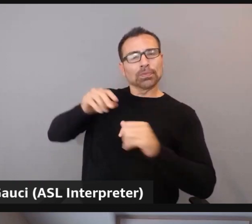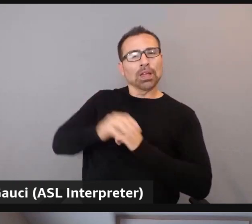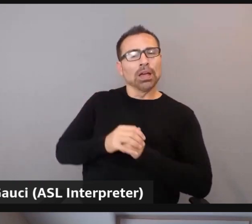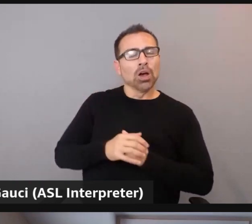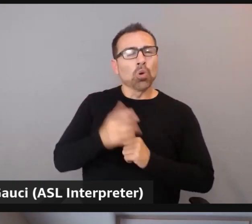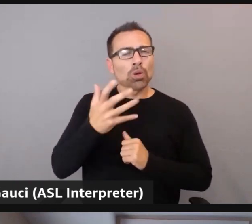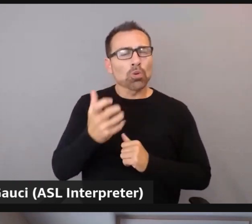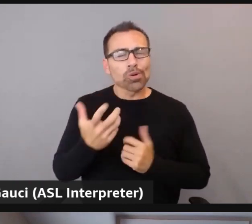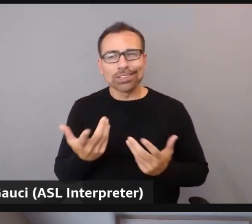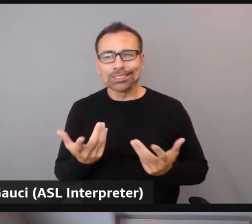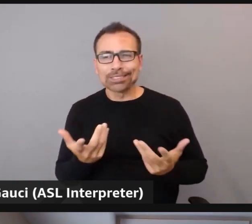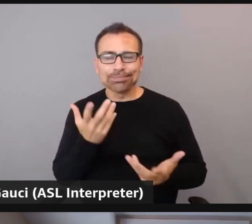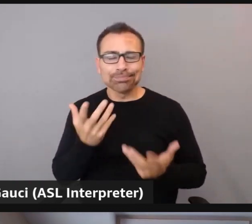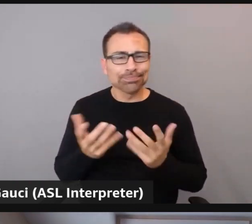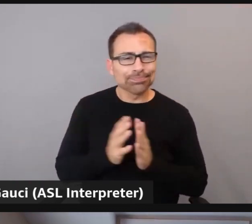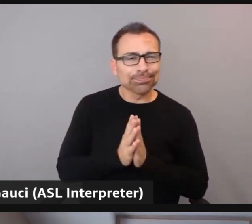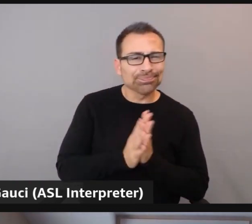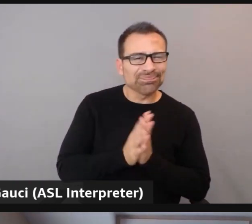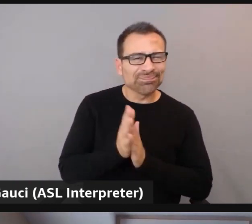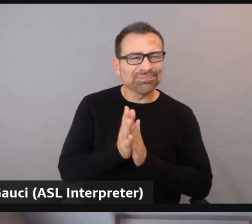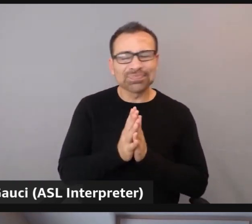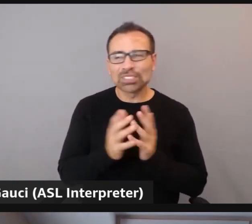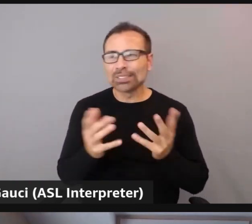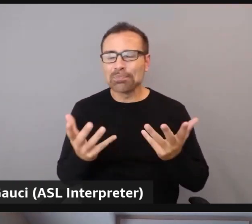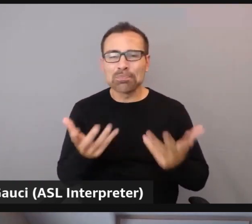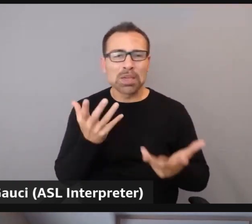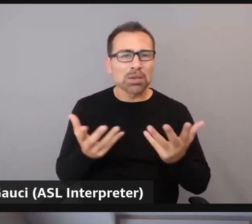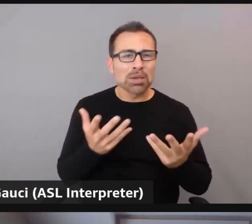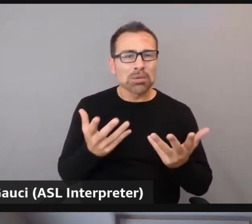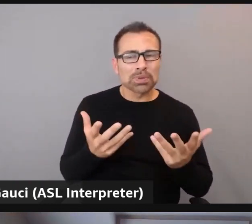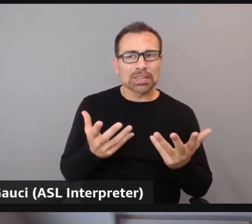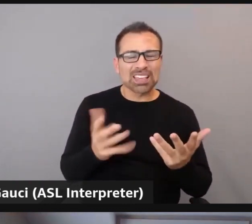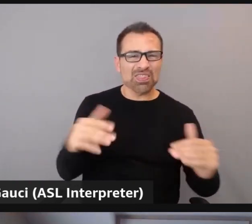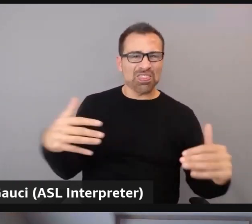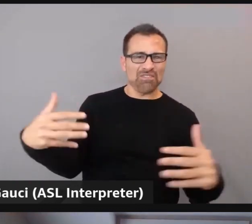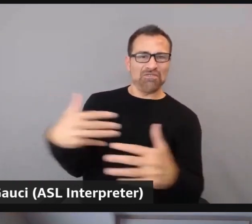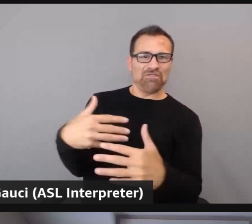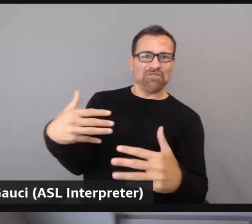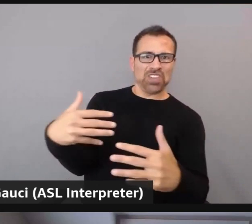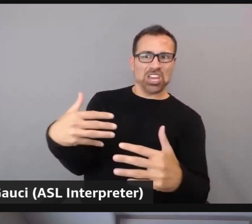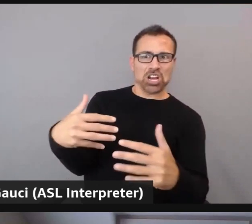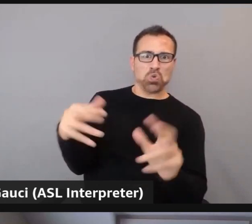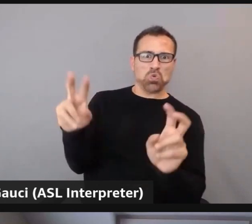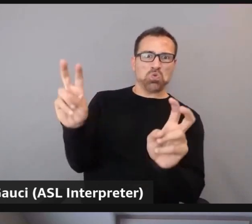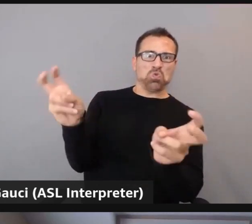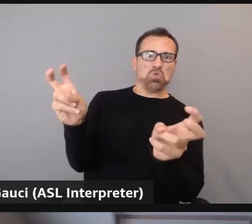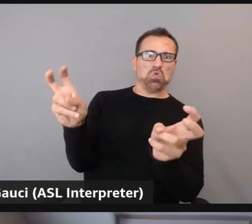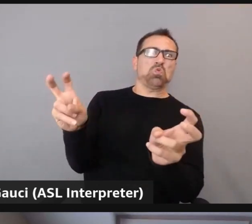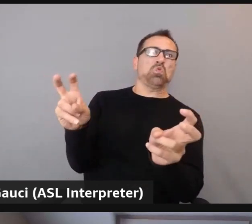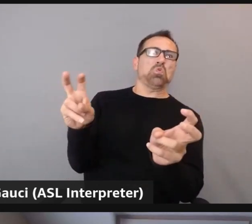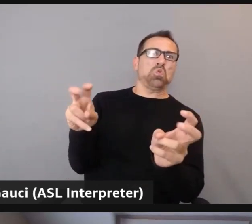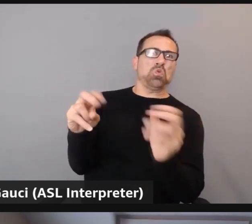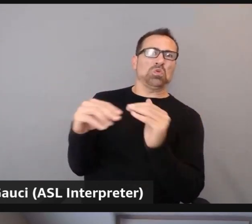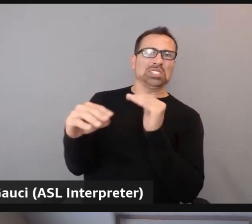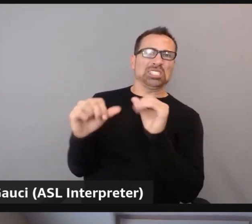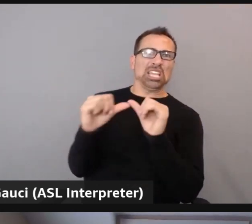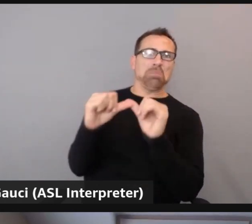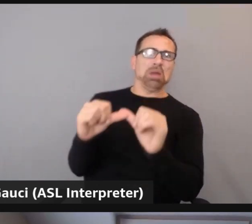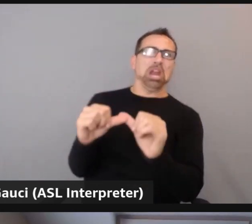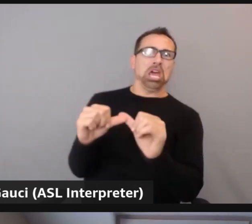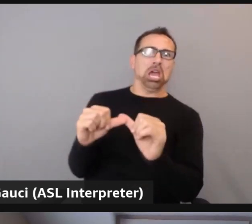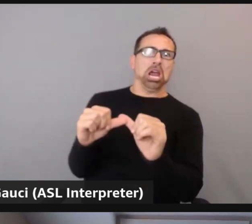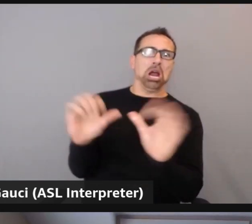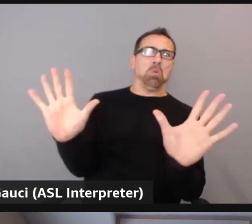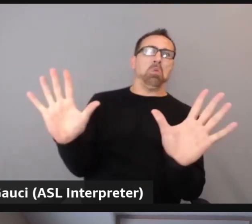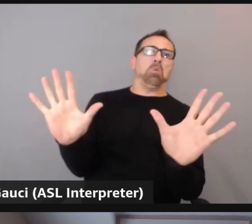the, fear of, sustainability it's broad topic. The subjectivity around it is huge, and it can be